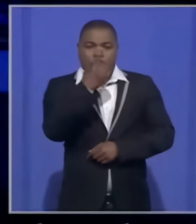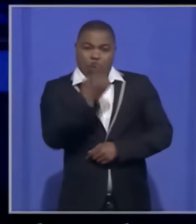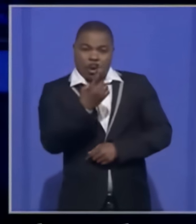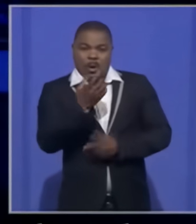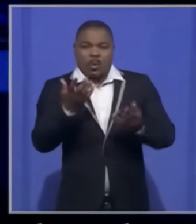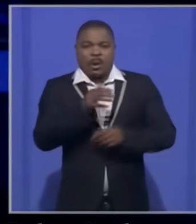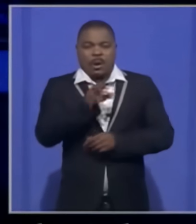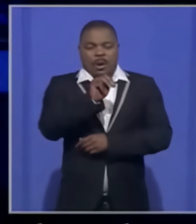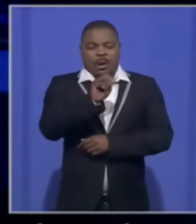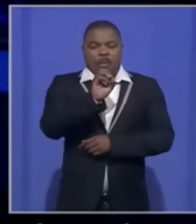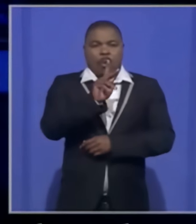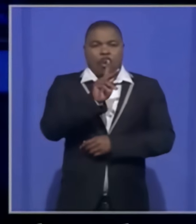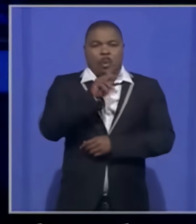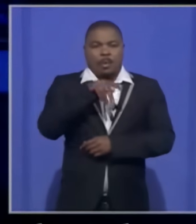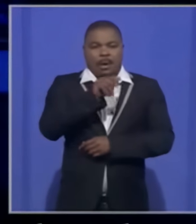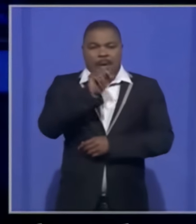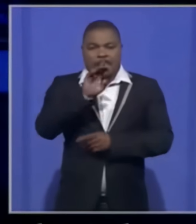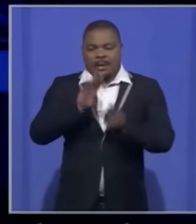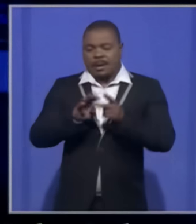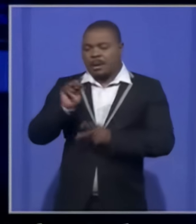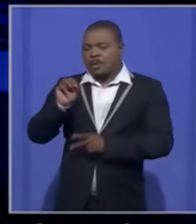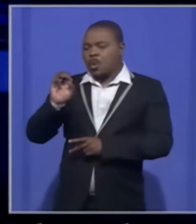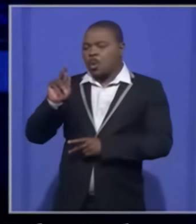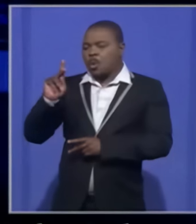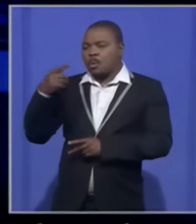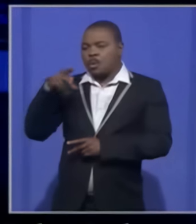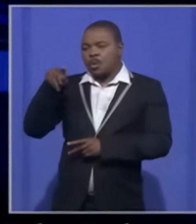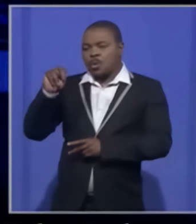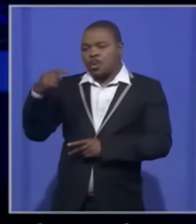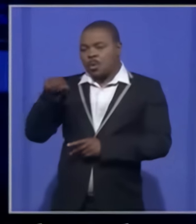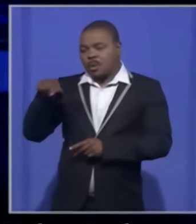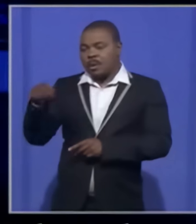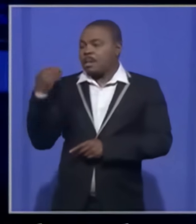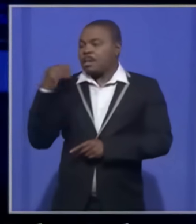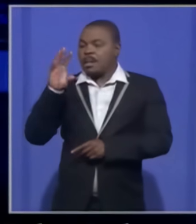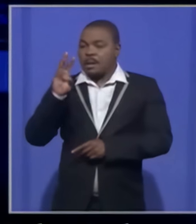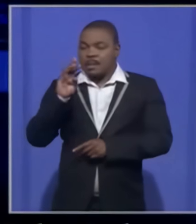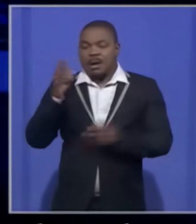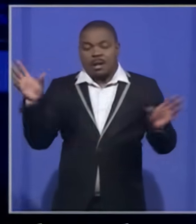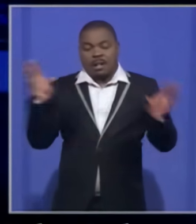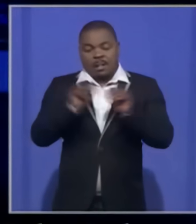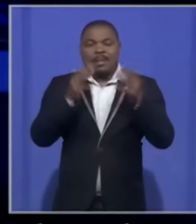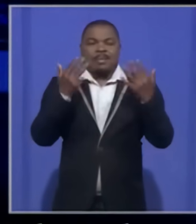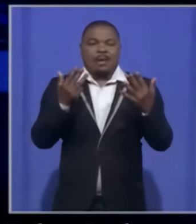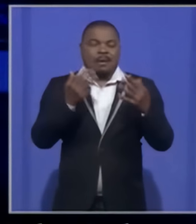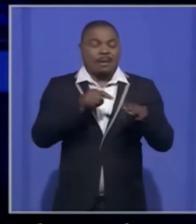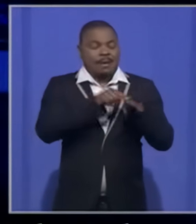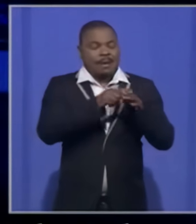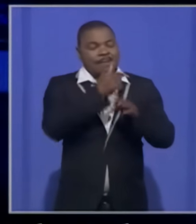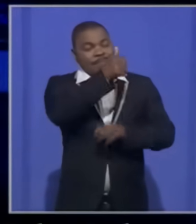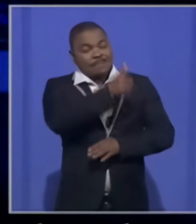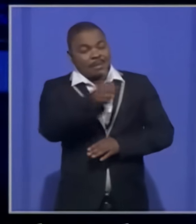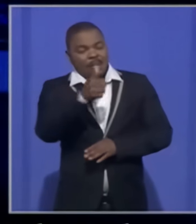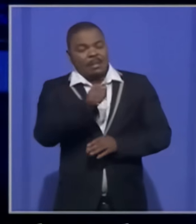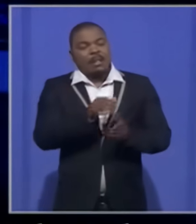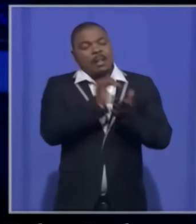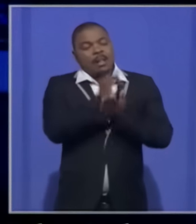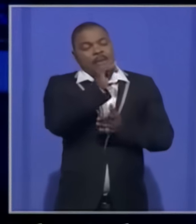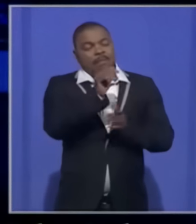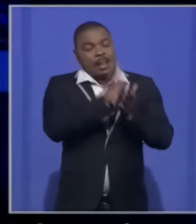dibakeng tsa Mokopane ha mmoho le Mokgopo profenseng ya Limpopo ka Labone e se nyoloetse hore bong vene eo e ne e tsamaisa batshwaruwa ba